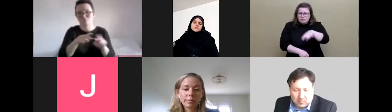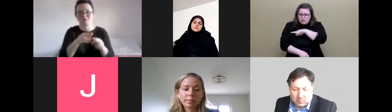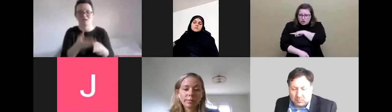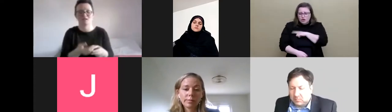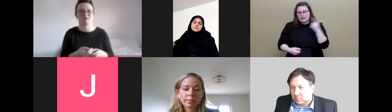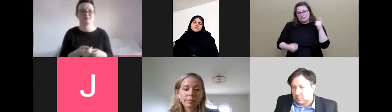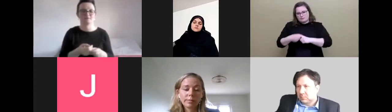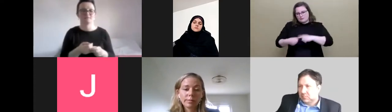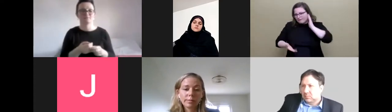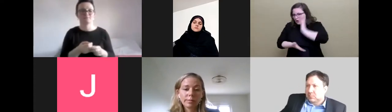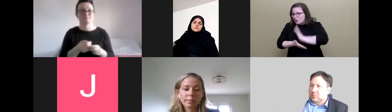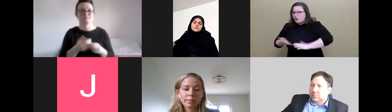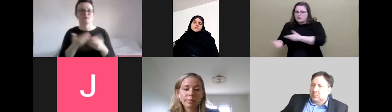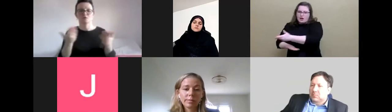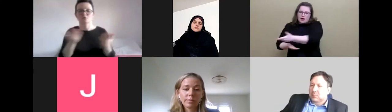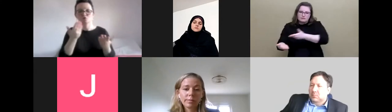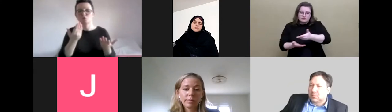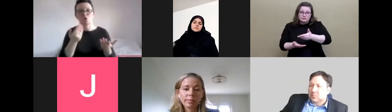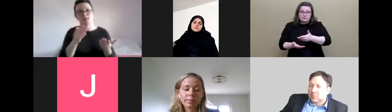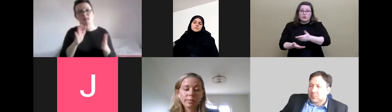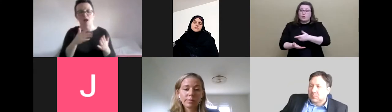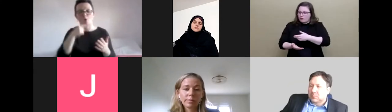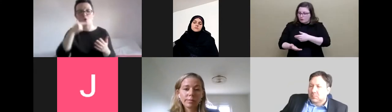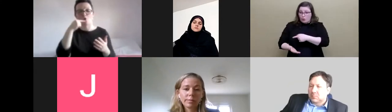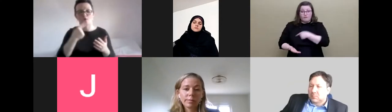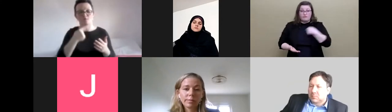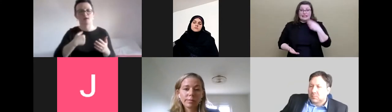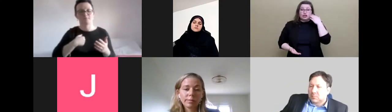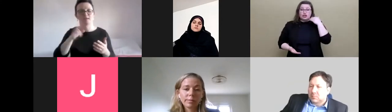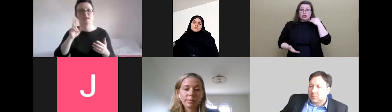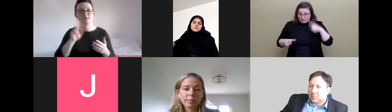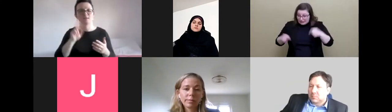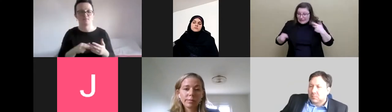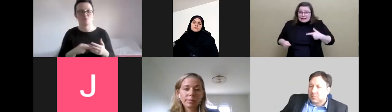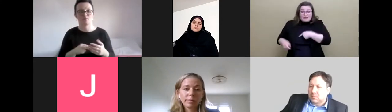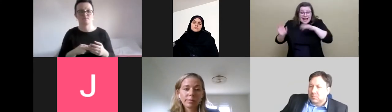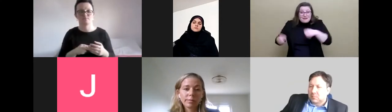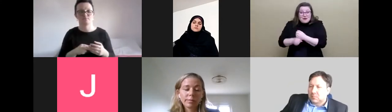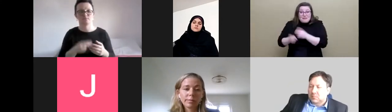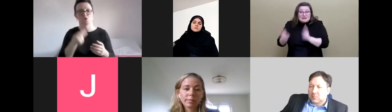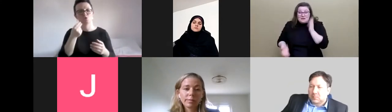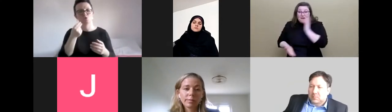and we have just realized that this was the case actually.